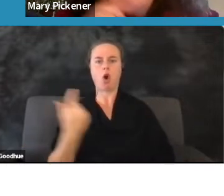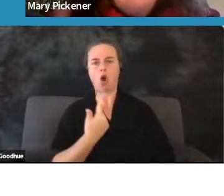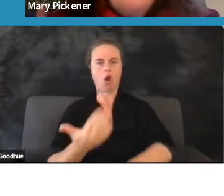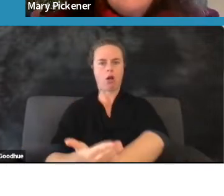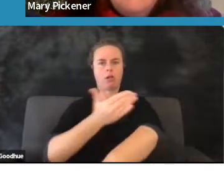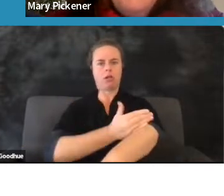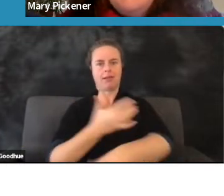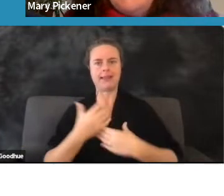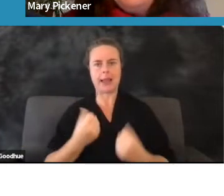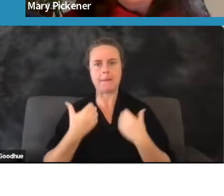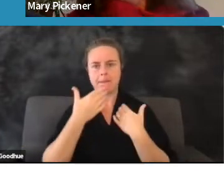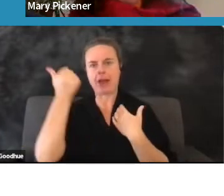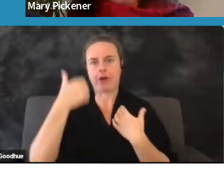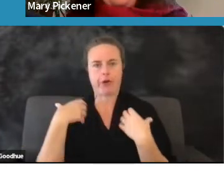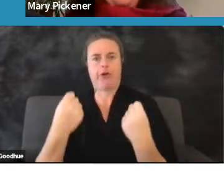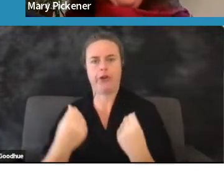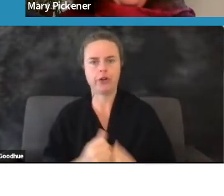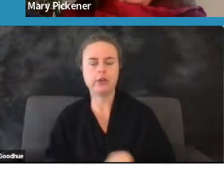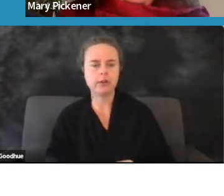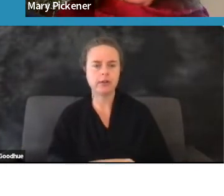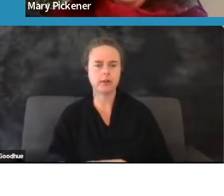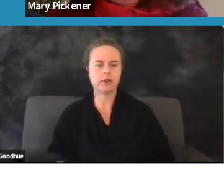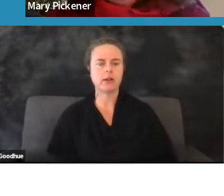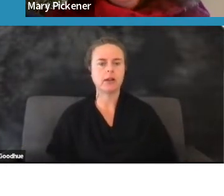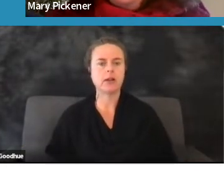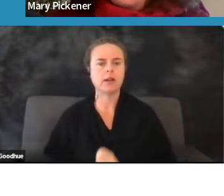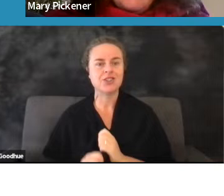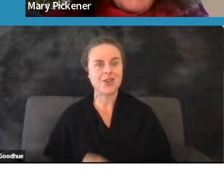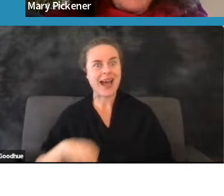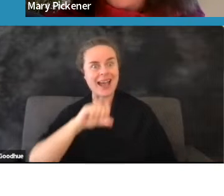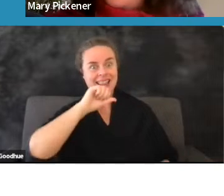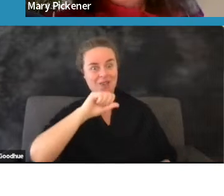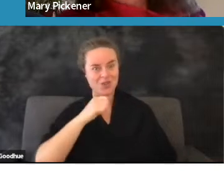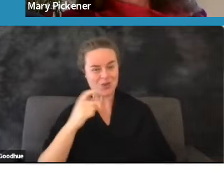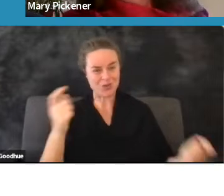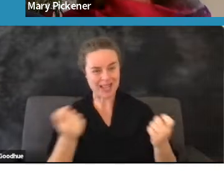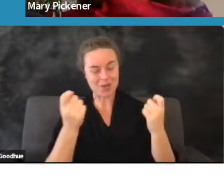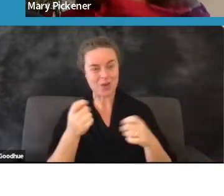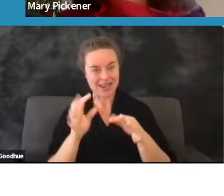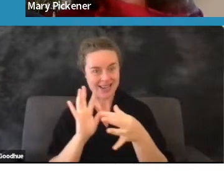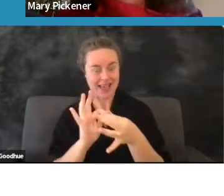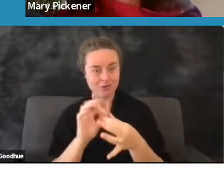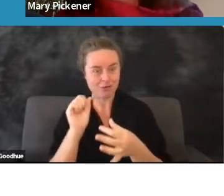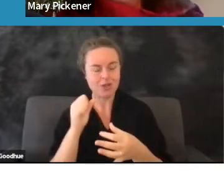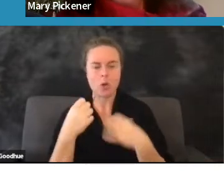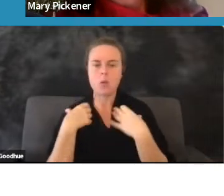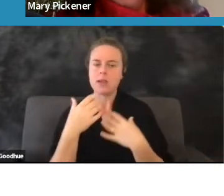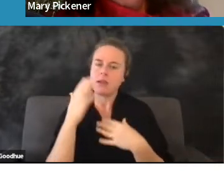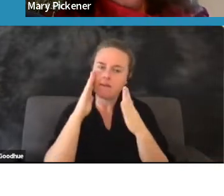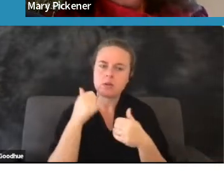So I love to celebrate connections. And, we all focus on health and wellness,